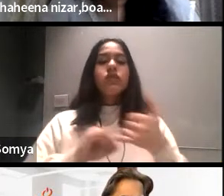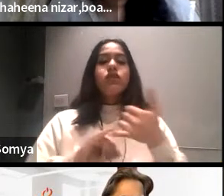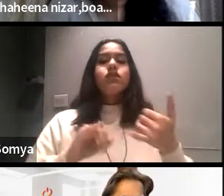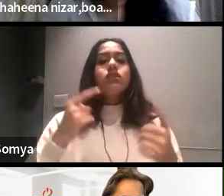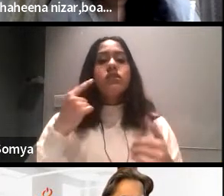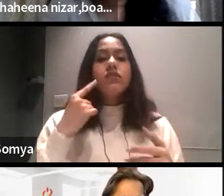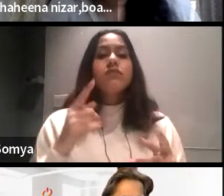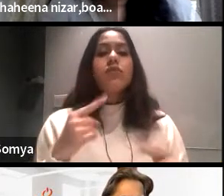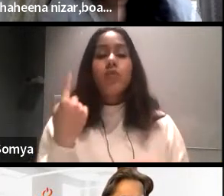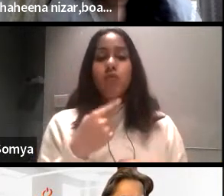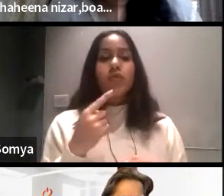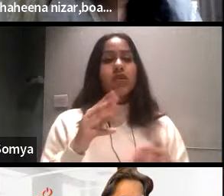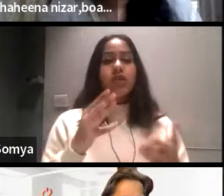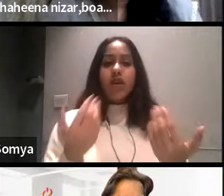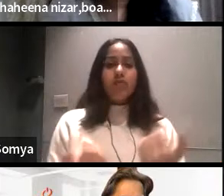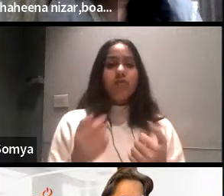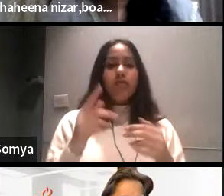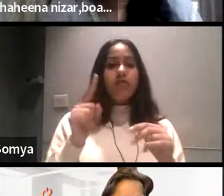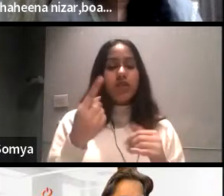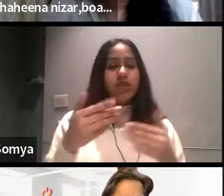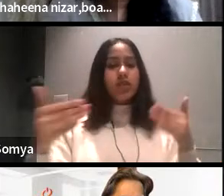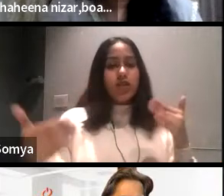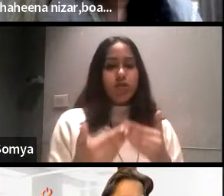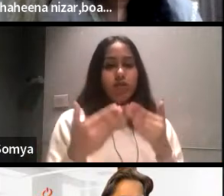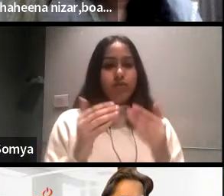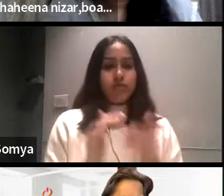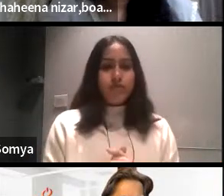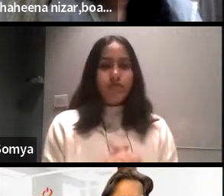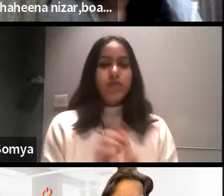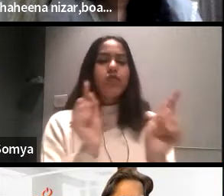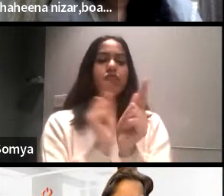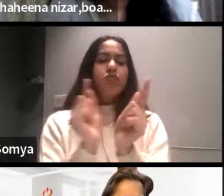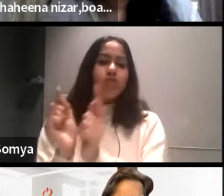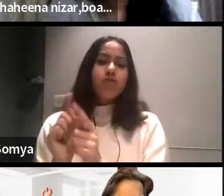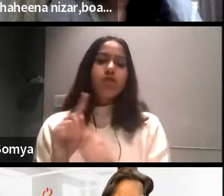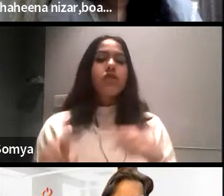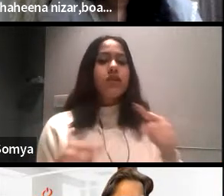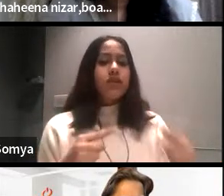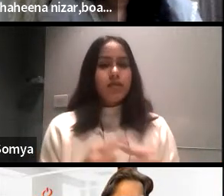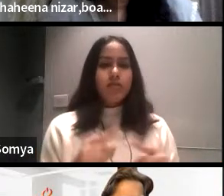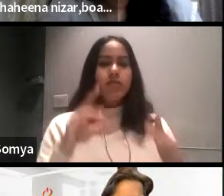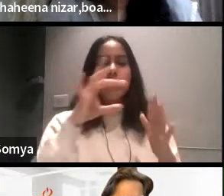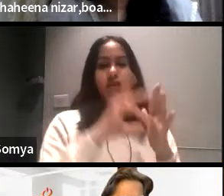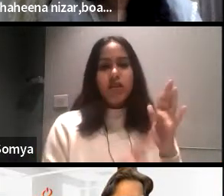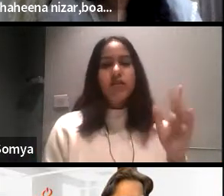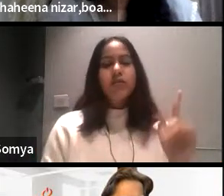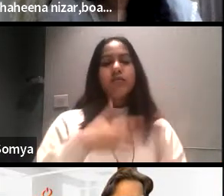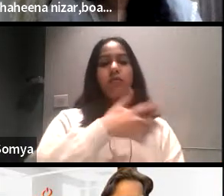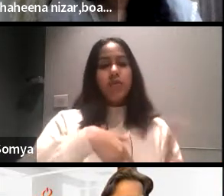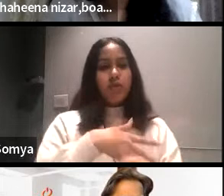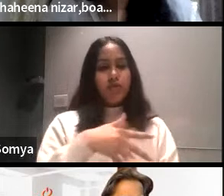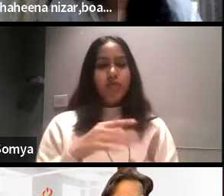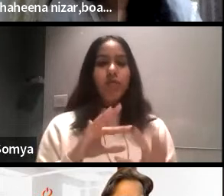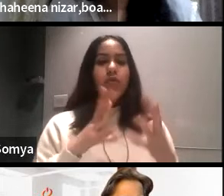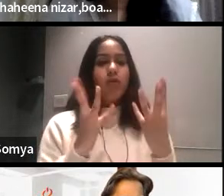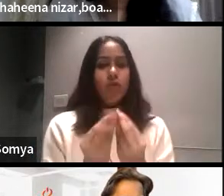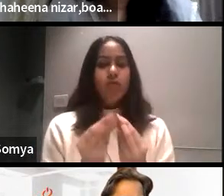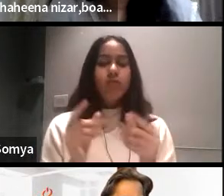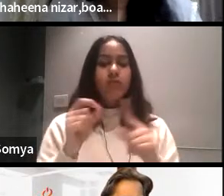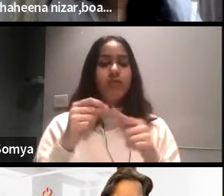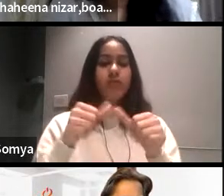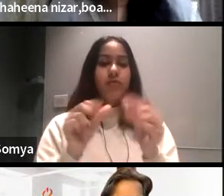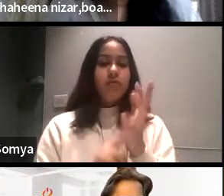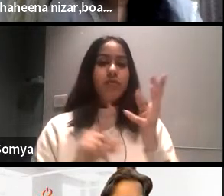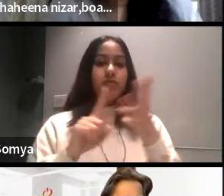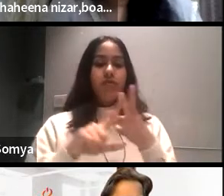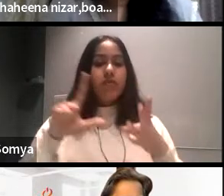introduced most of the members, but let me give a little more detailed background about each of our panelists, the